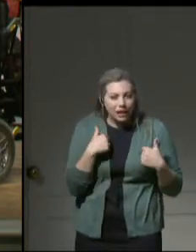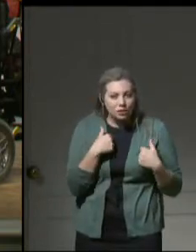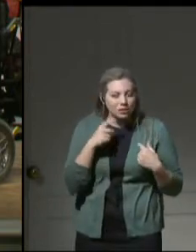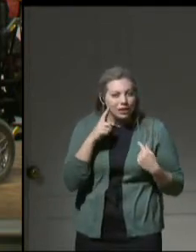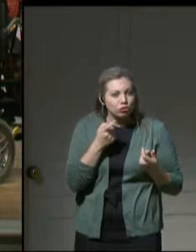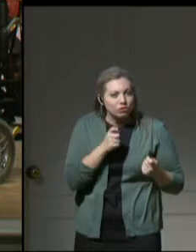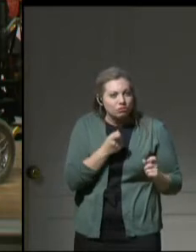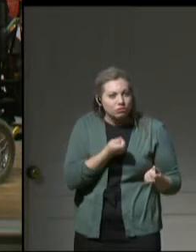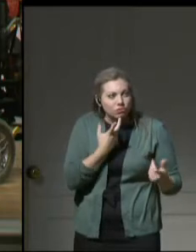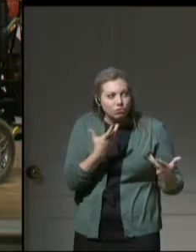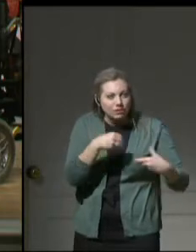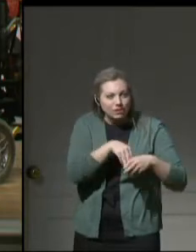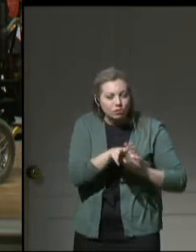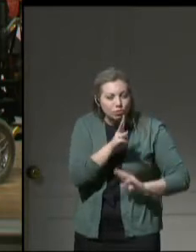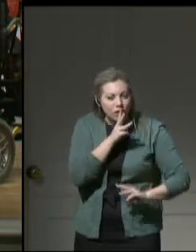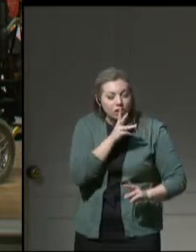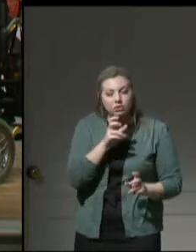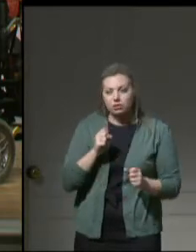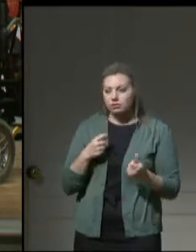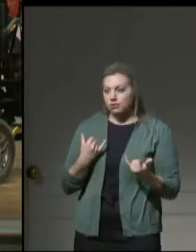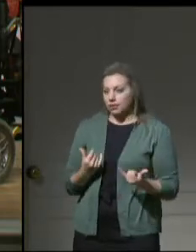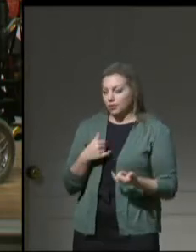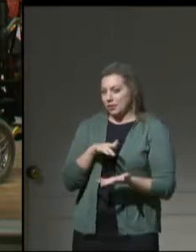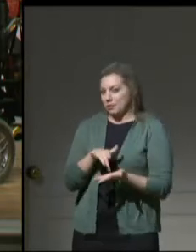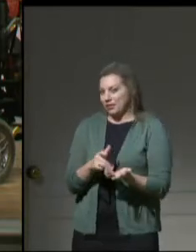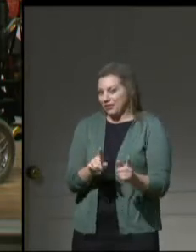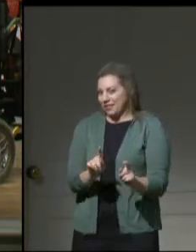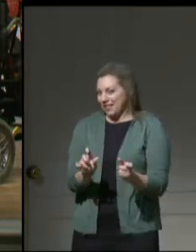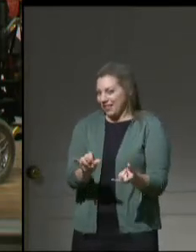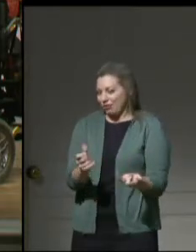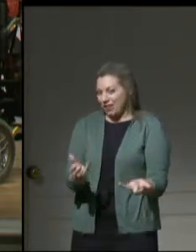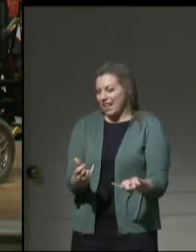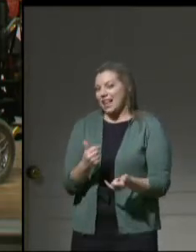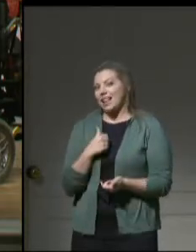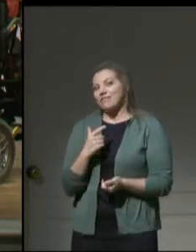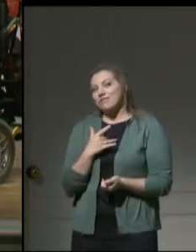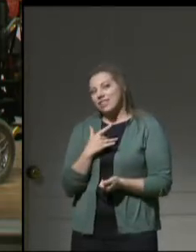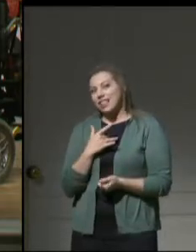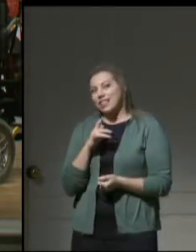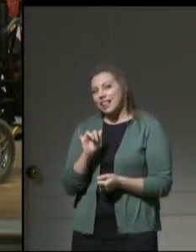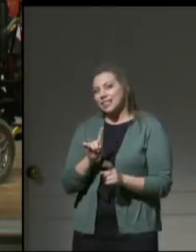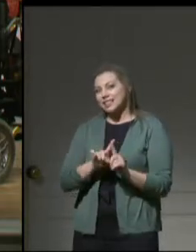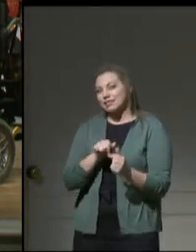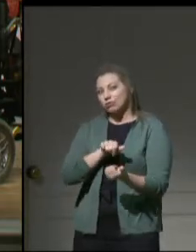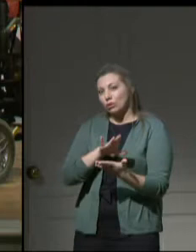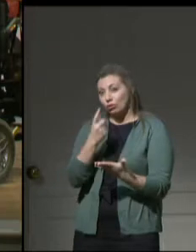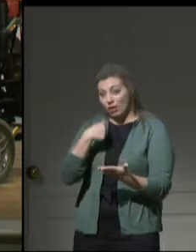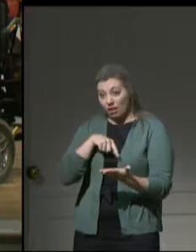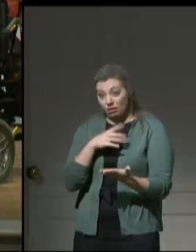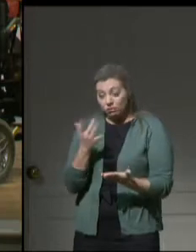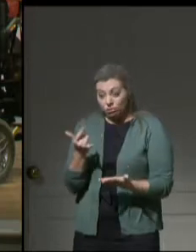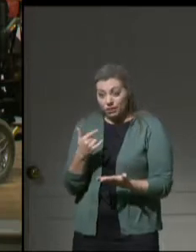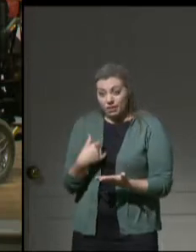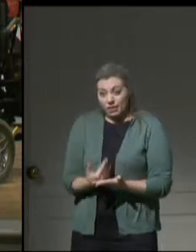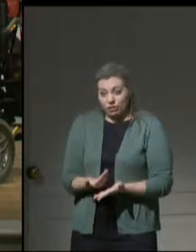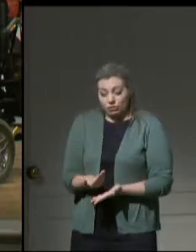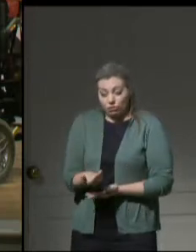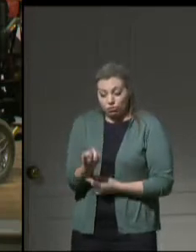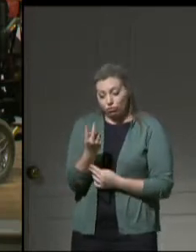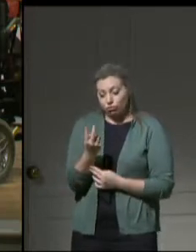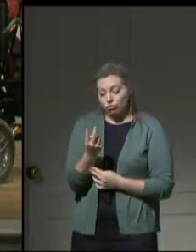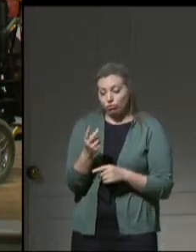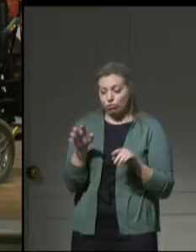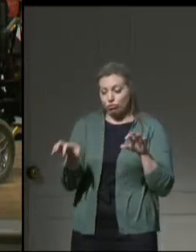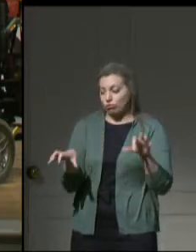water. And so we're in the middle of testing that right now, and I feel like it's a different approach for us because